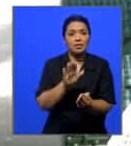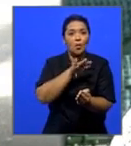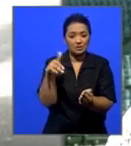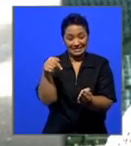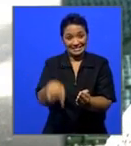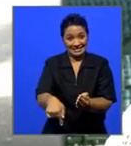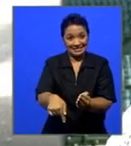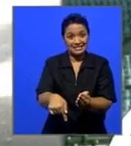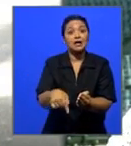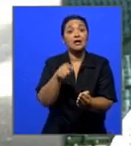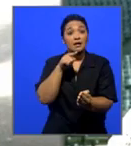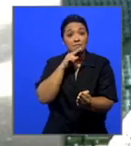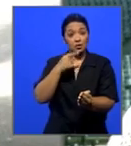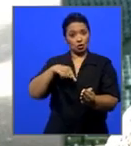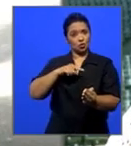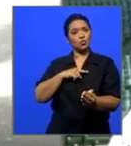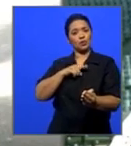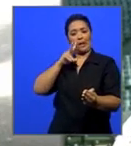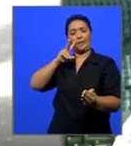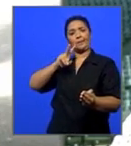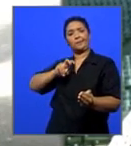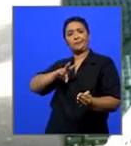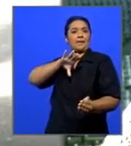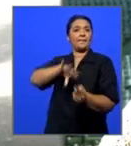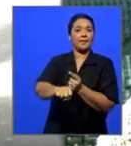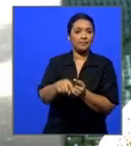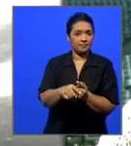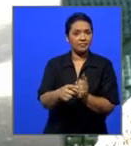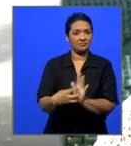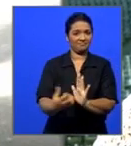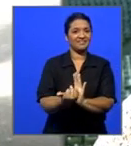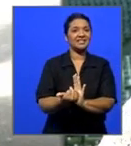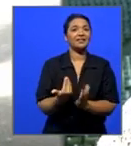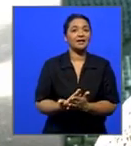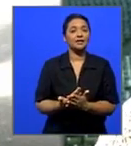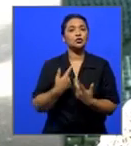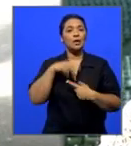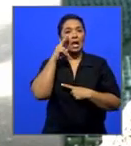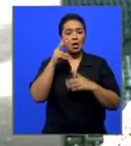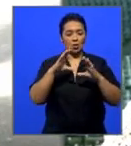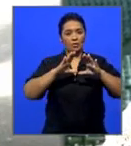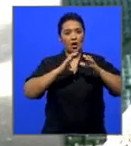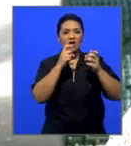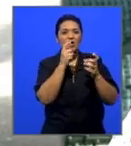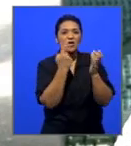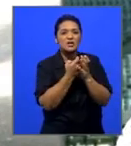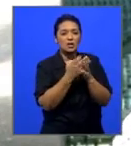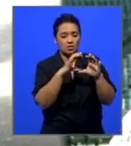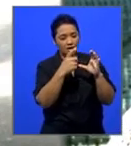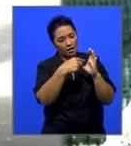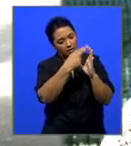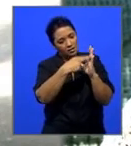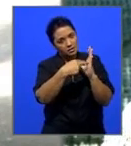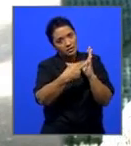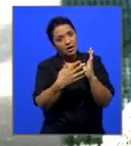underwater. SADA, the marine archaeologists, are also looking at that. We're looking at rock art. We've got